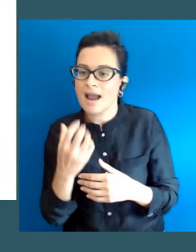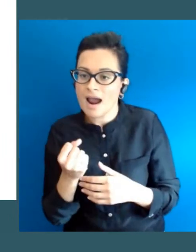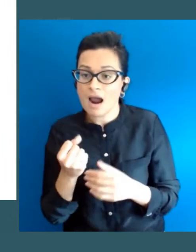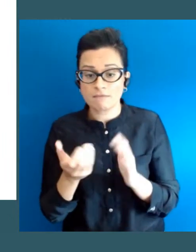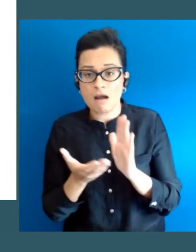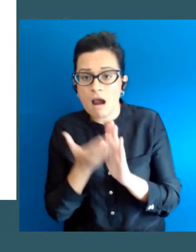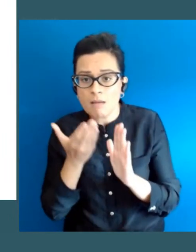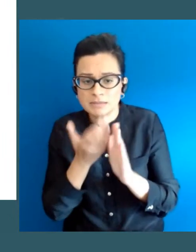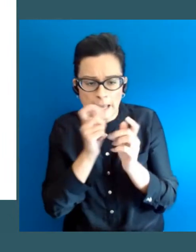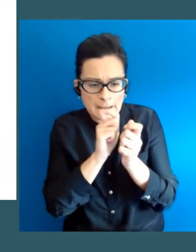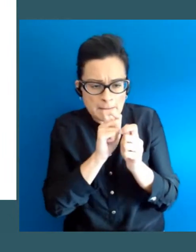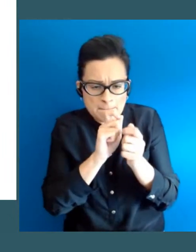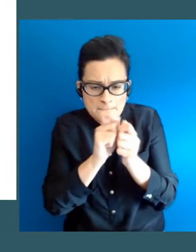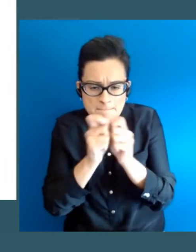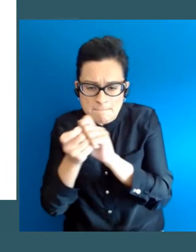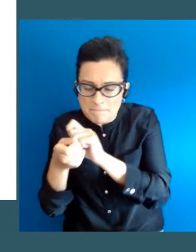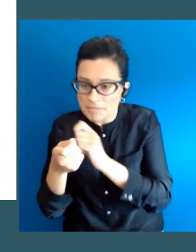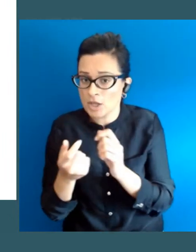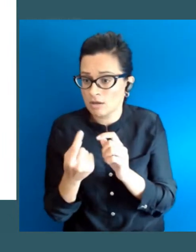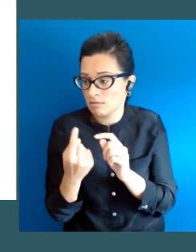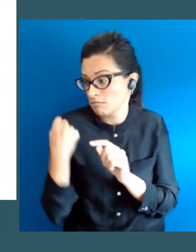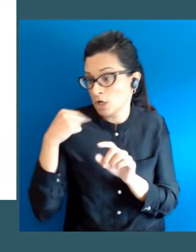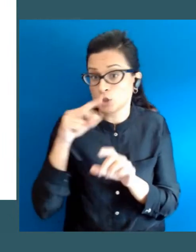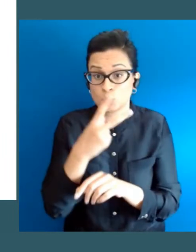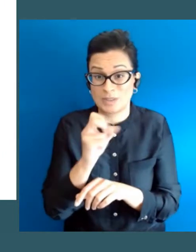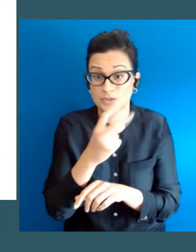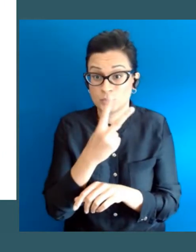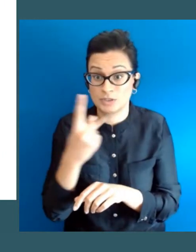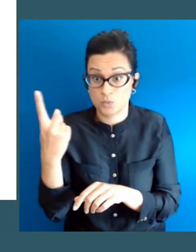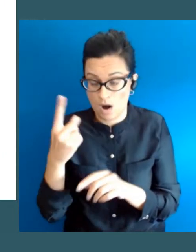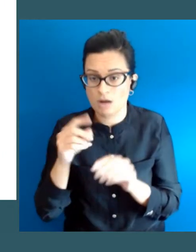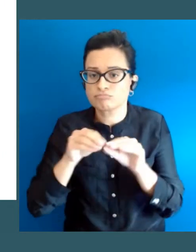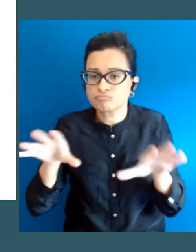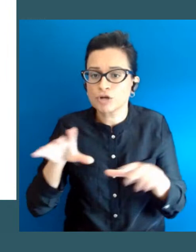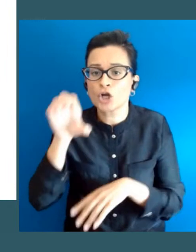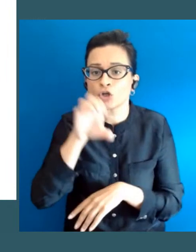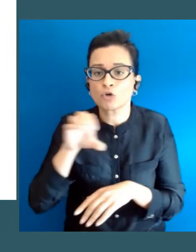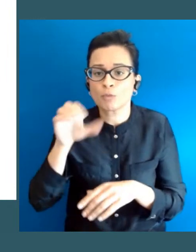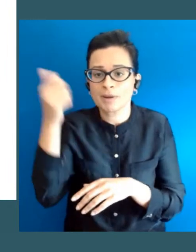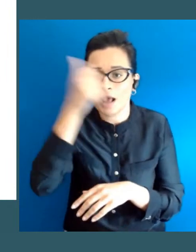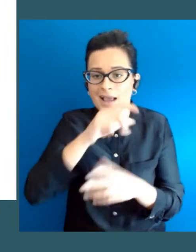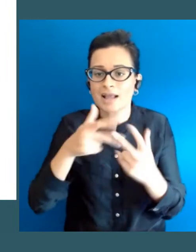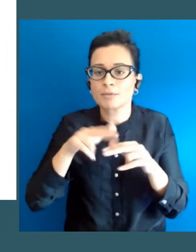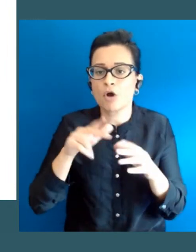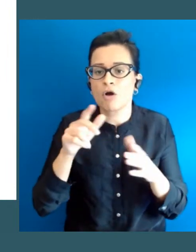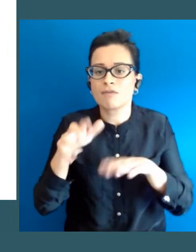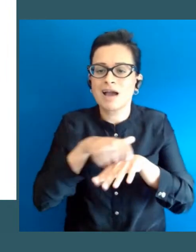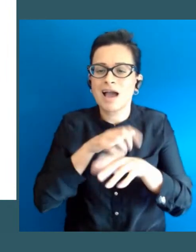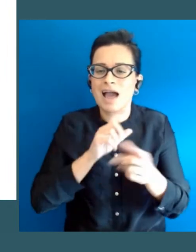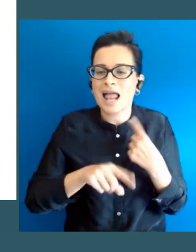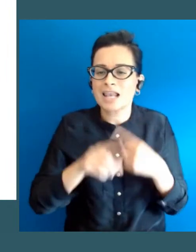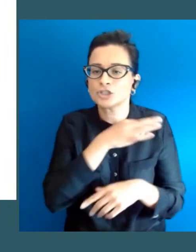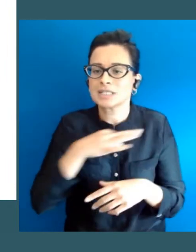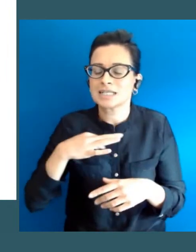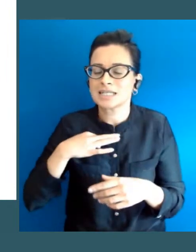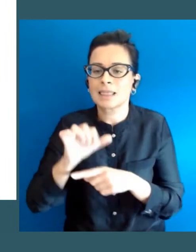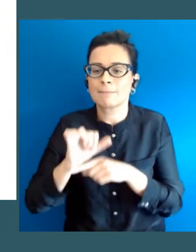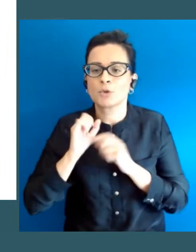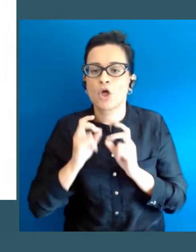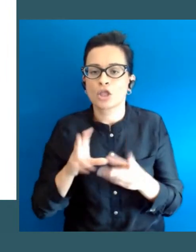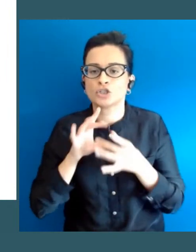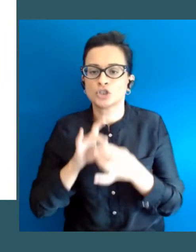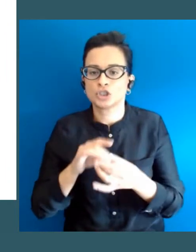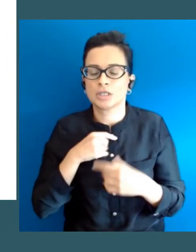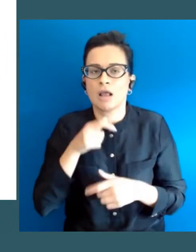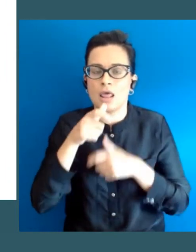published earlier this year. We have the European Academy of Allergy and Clinical Immunology, bit of a mouthful, but EARCI